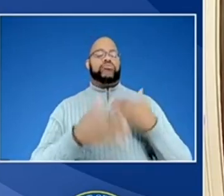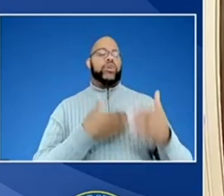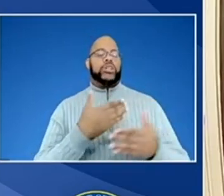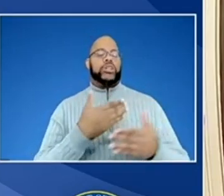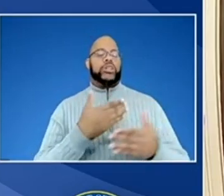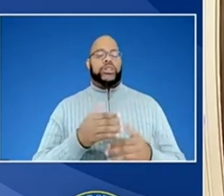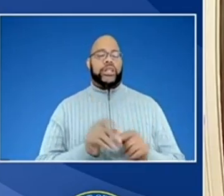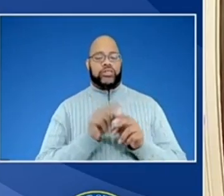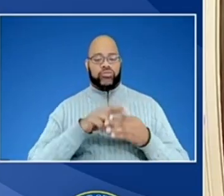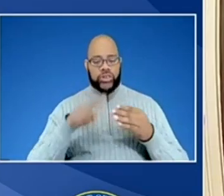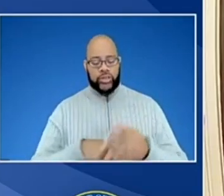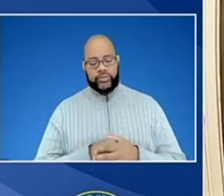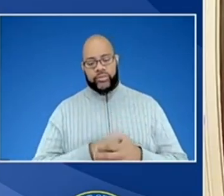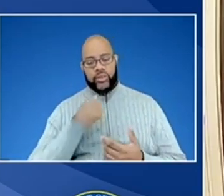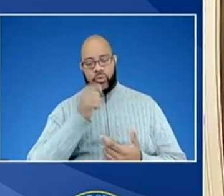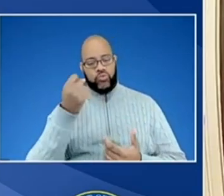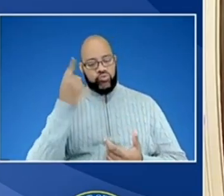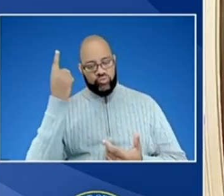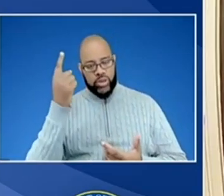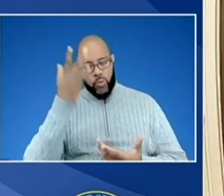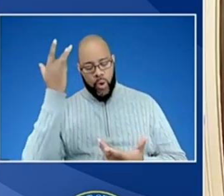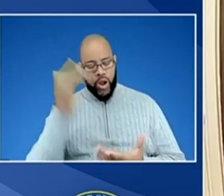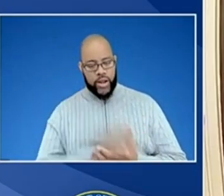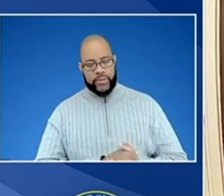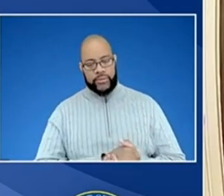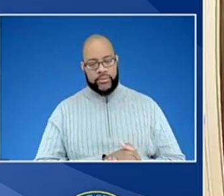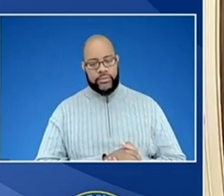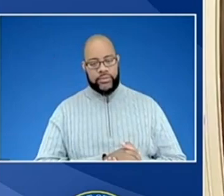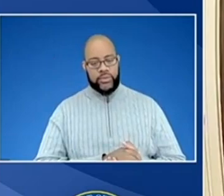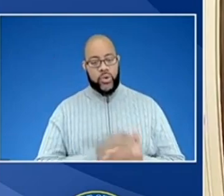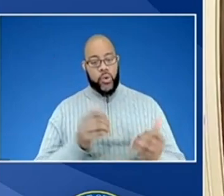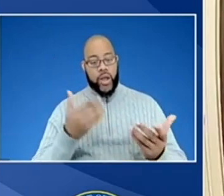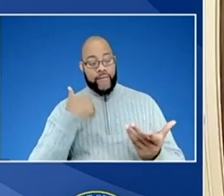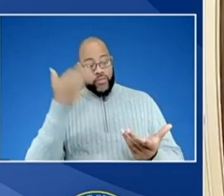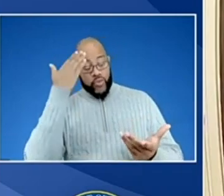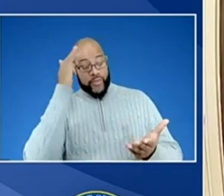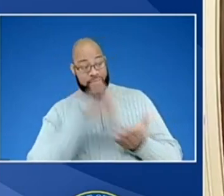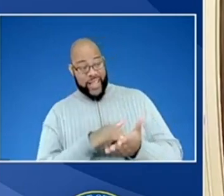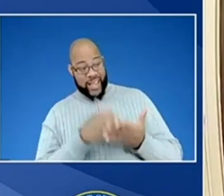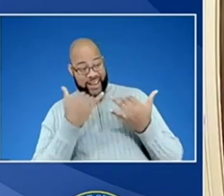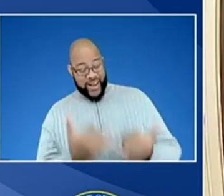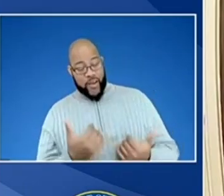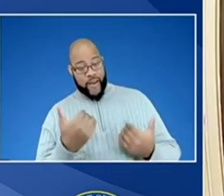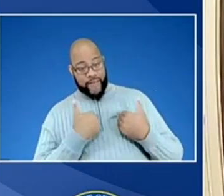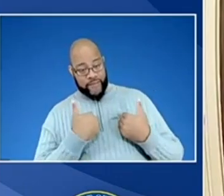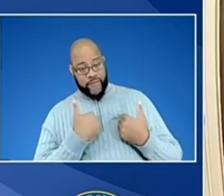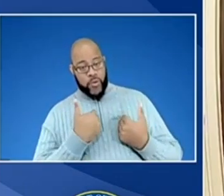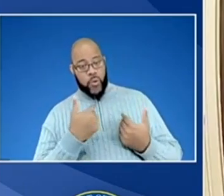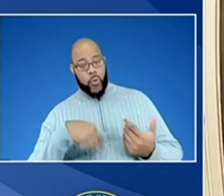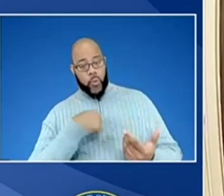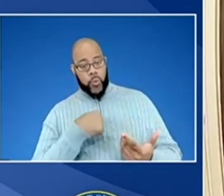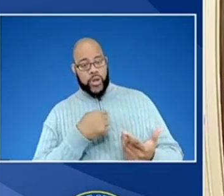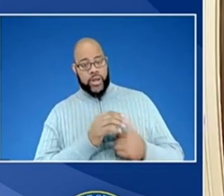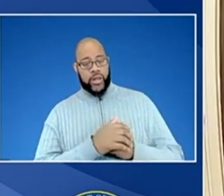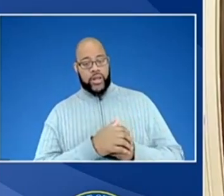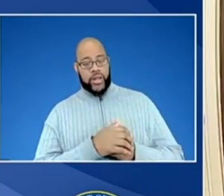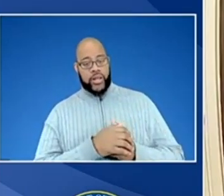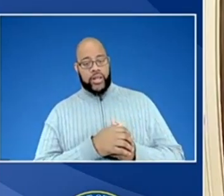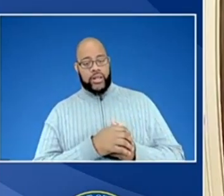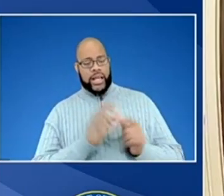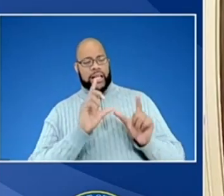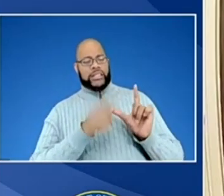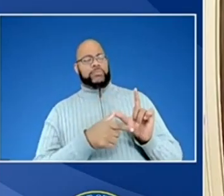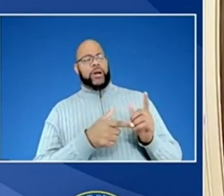result. And I don't understand why, armed with the knowledge that we have right now, we would put an expiration